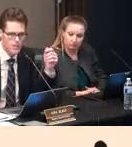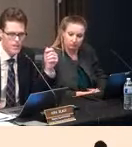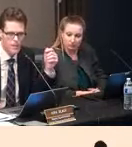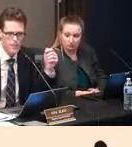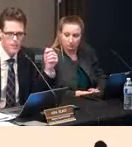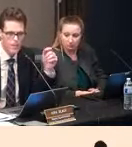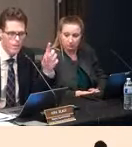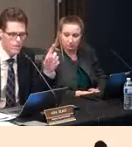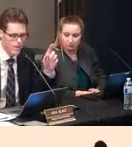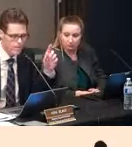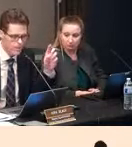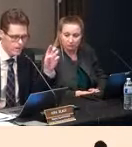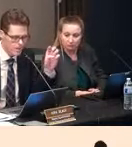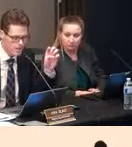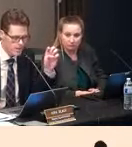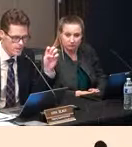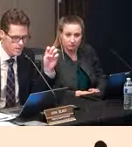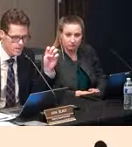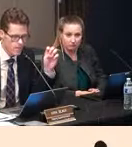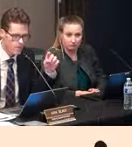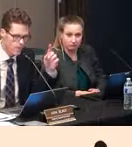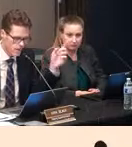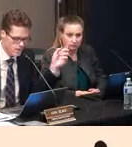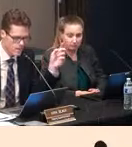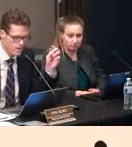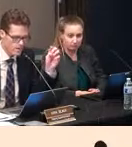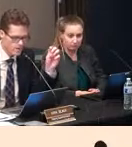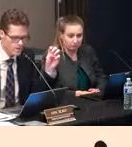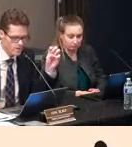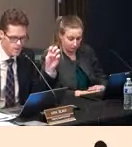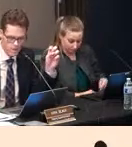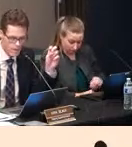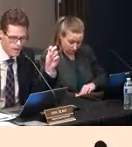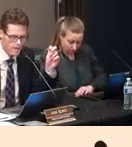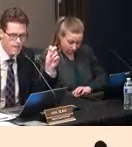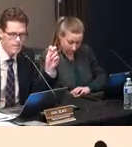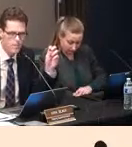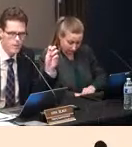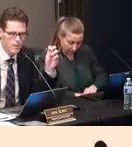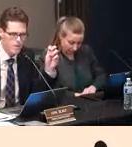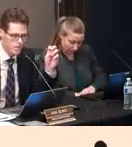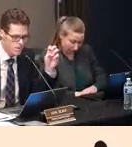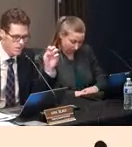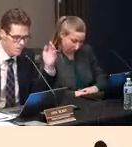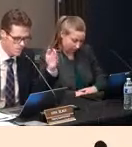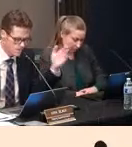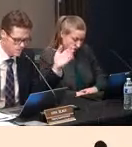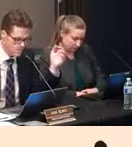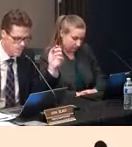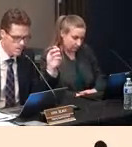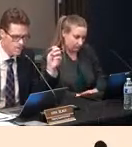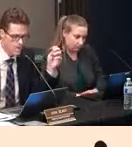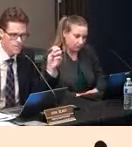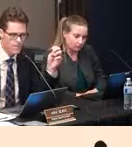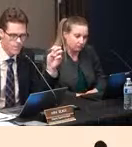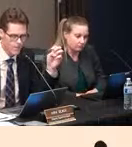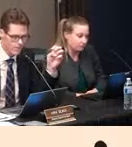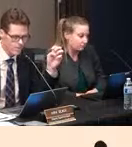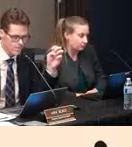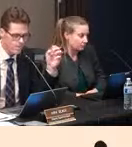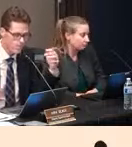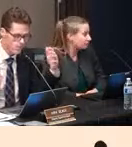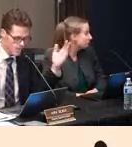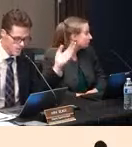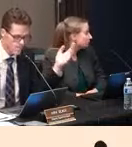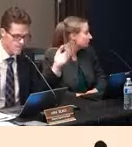at one of the May meetings in 2024, and again the following year. It takes a while to change a culture, but we hope